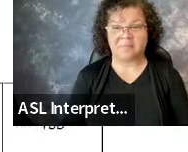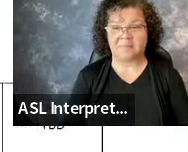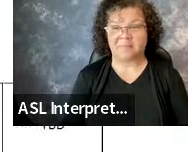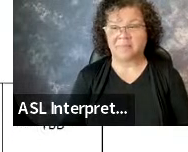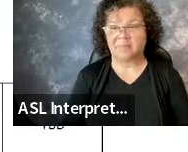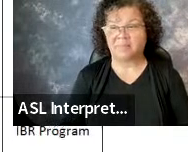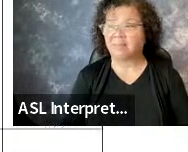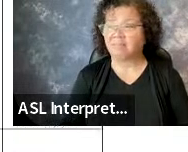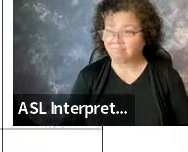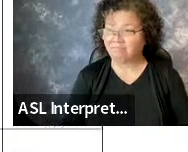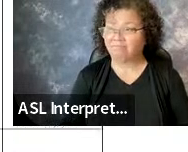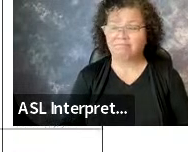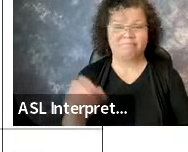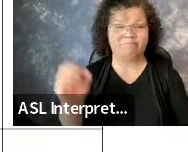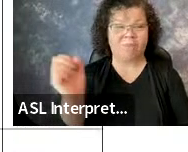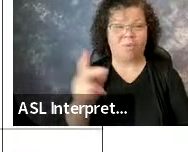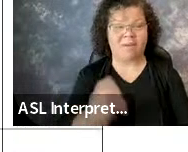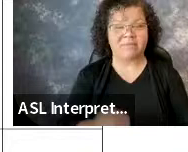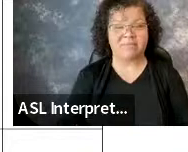All right.